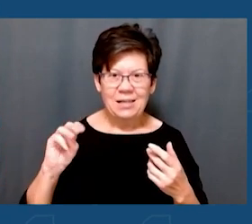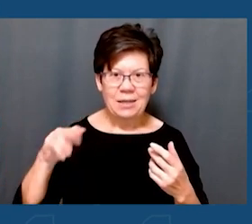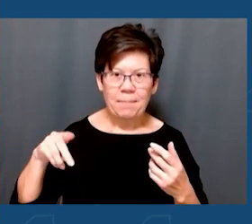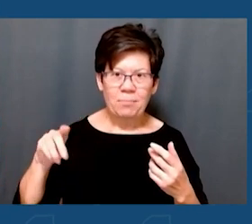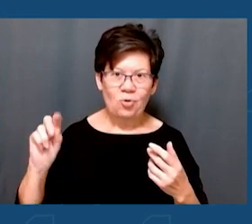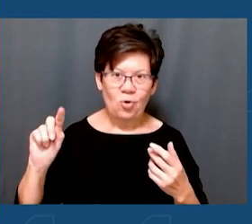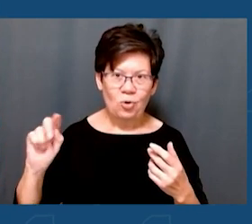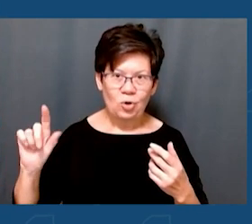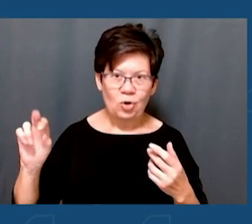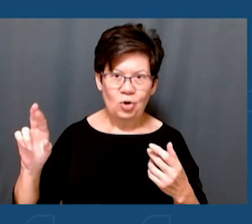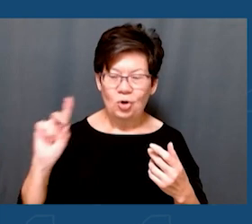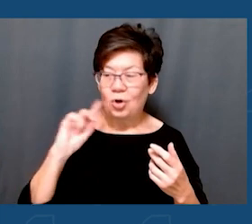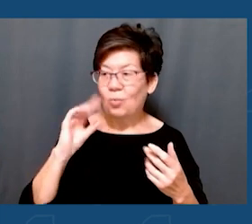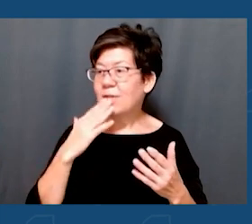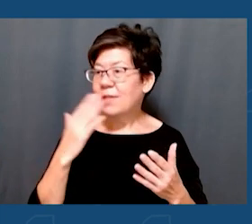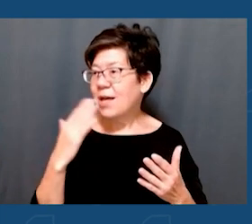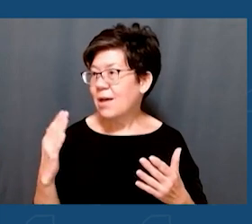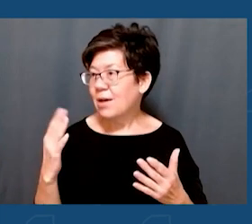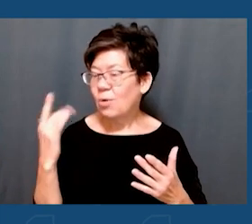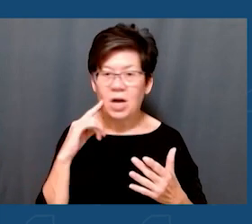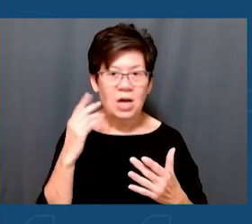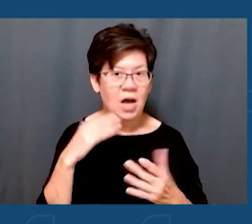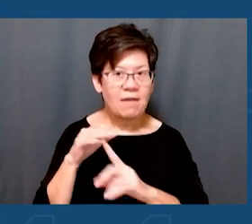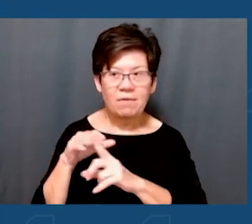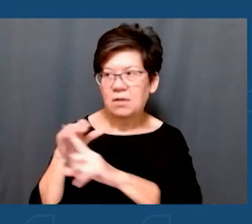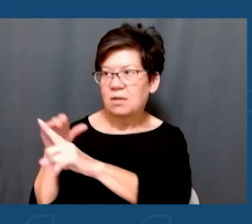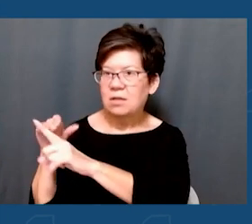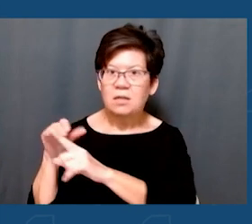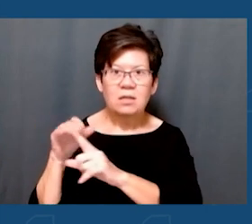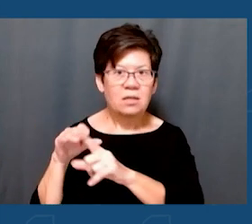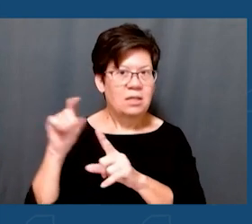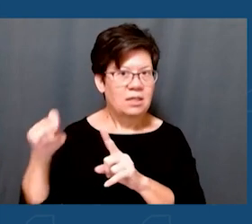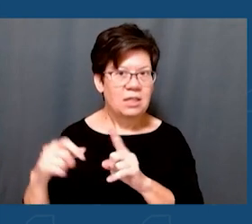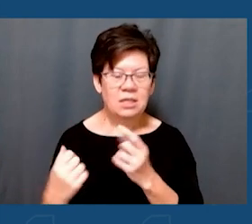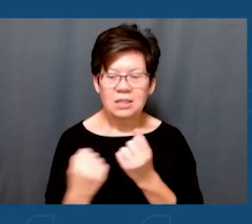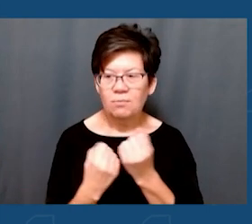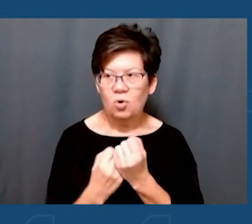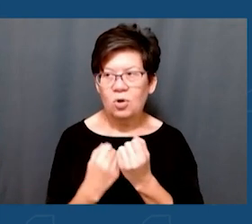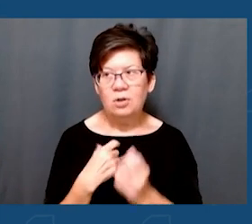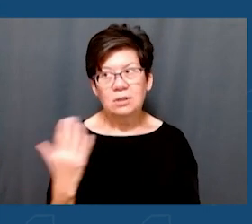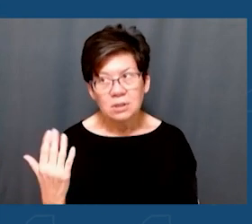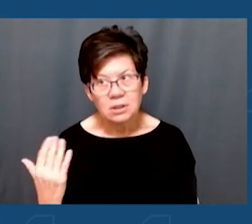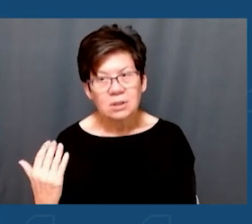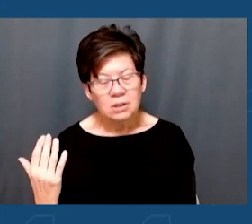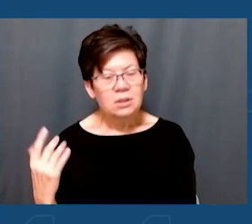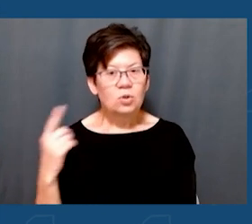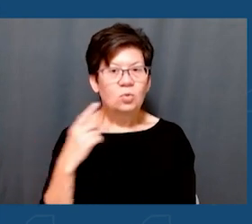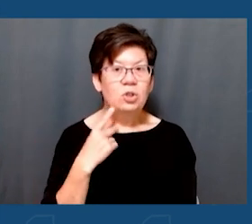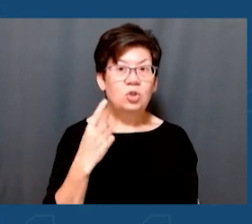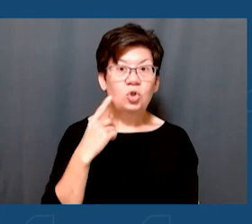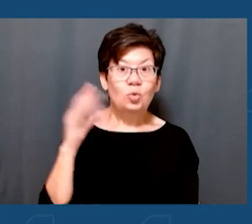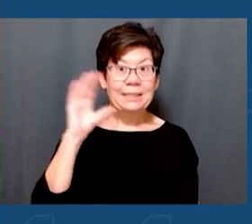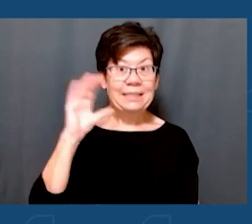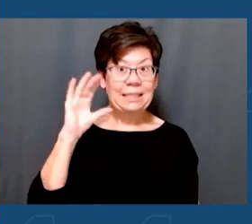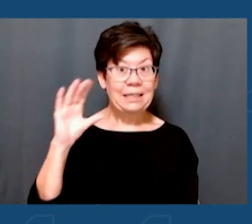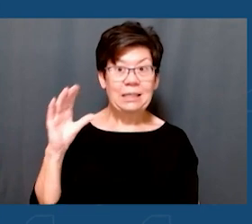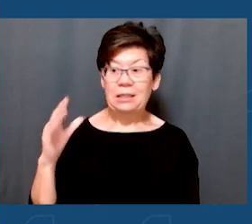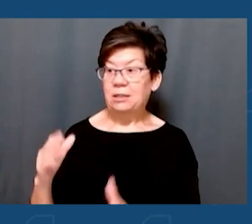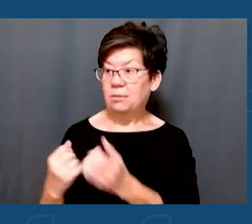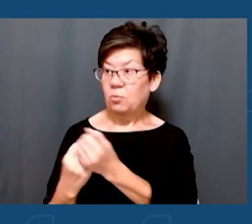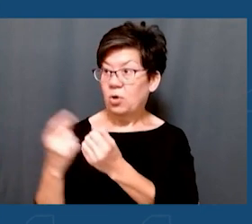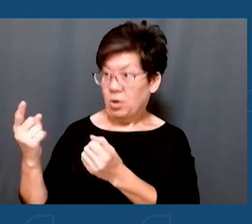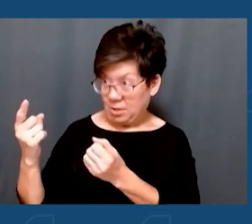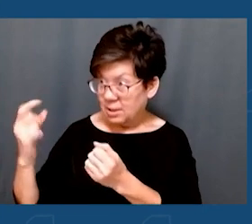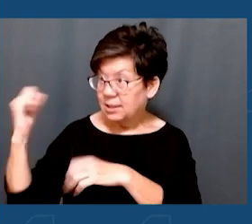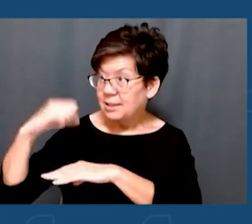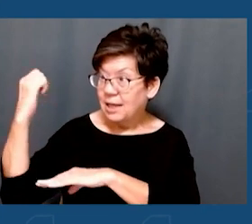to them seeking support. And whenever you seek support and they help you, there's a sense of gratitude that I have for what you